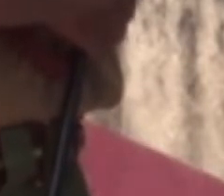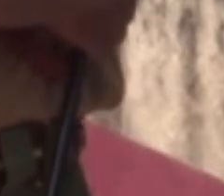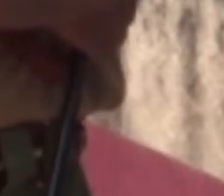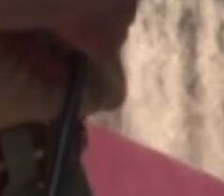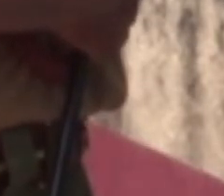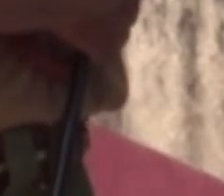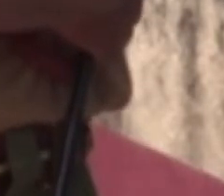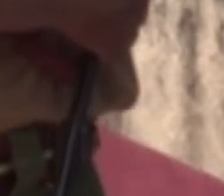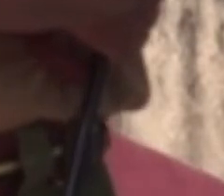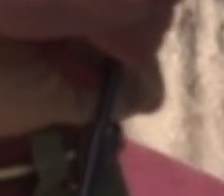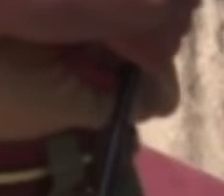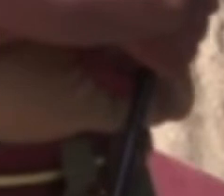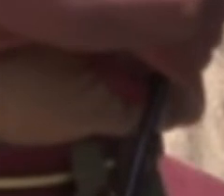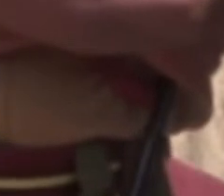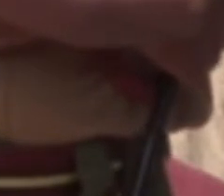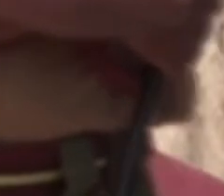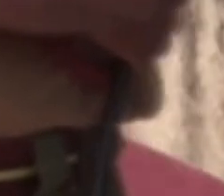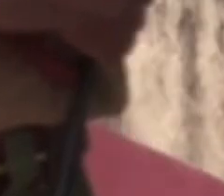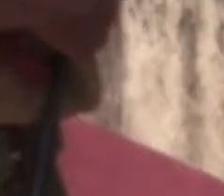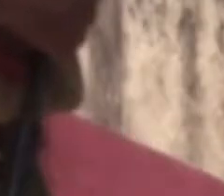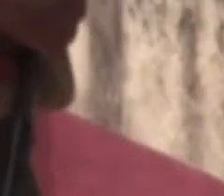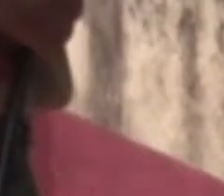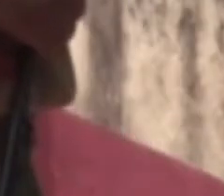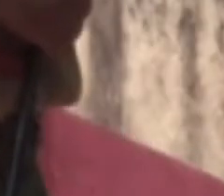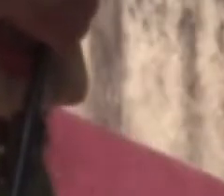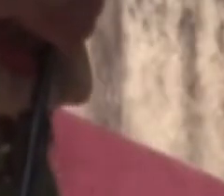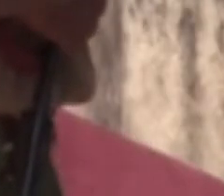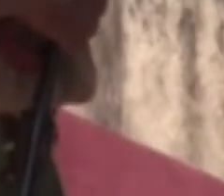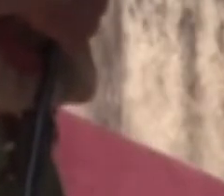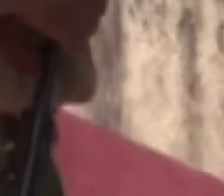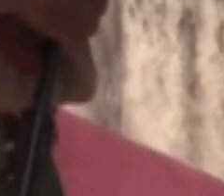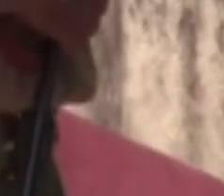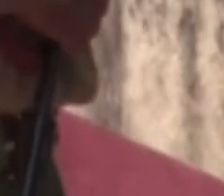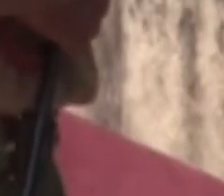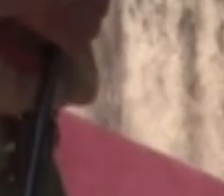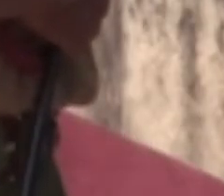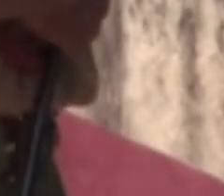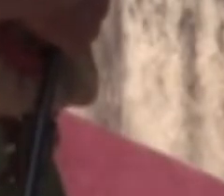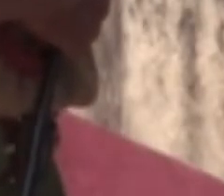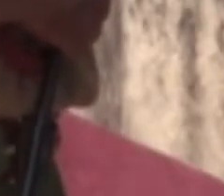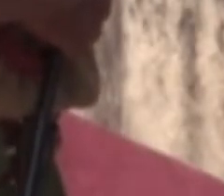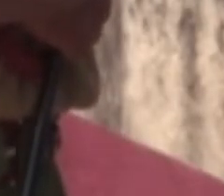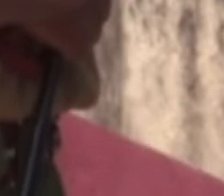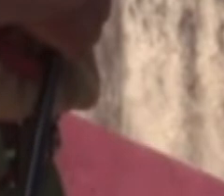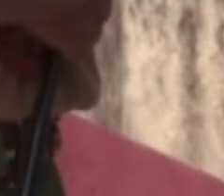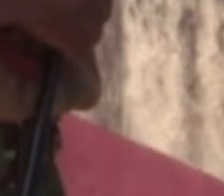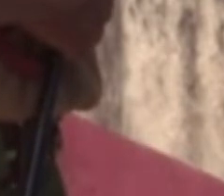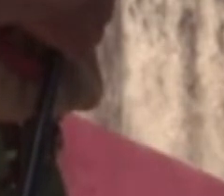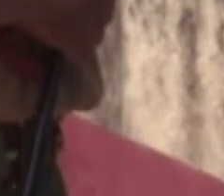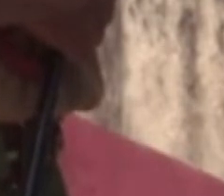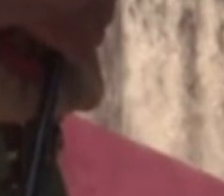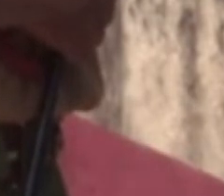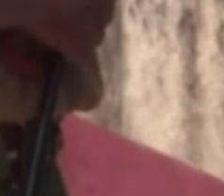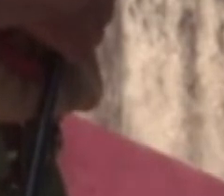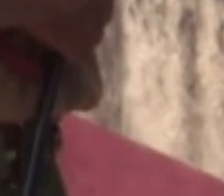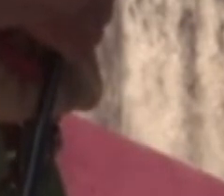moja wewe utakuwa umepatikana nje na upeani hunduma muhimu ambazo zimeweza kupeana pale. Wewe utakuwa